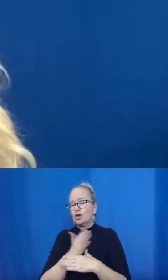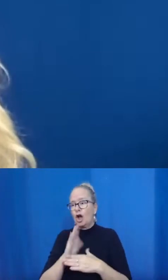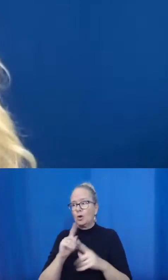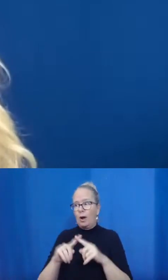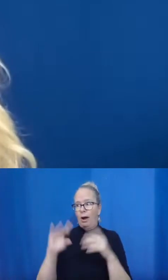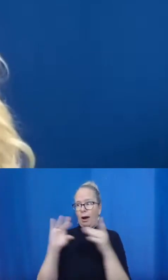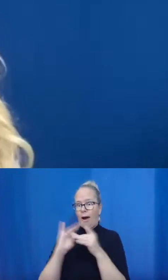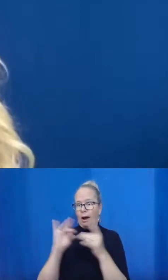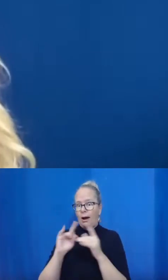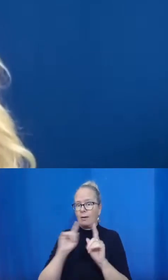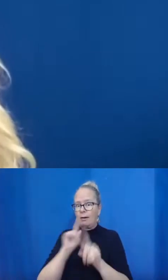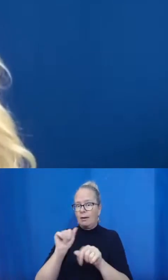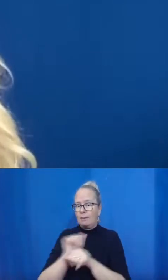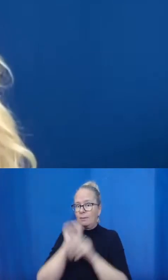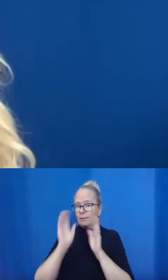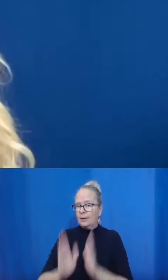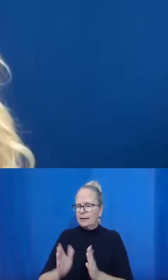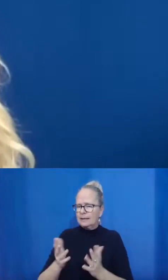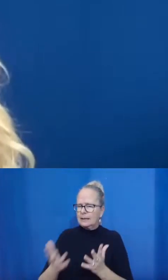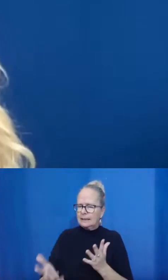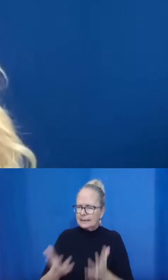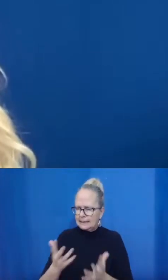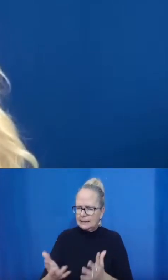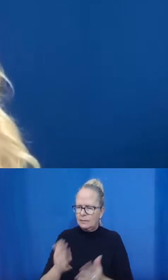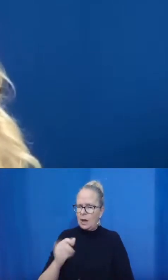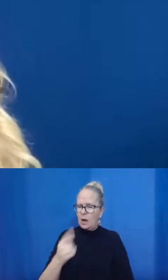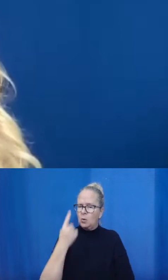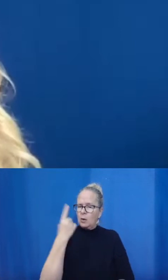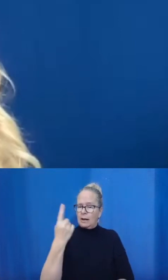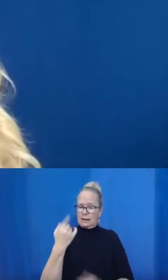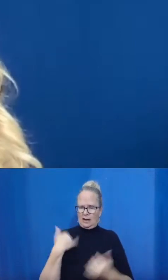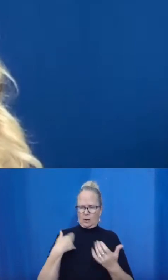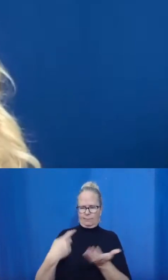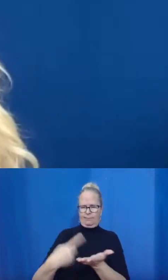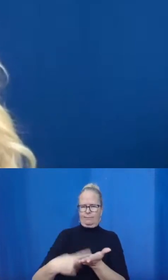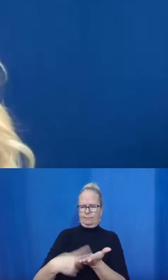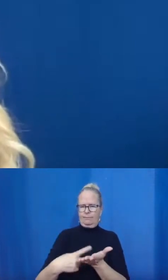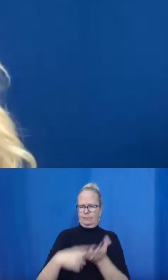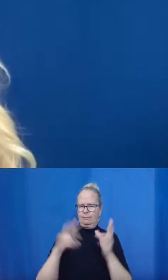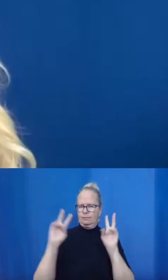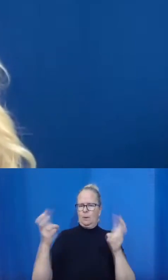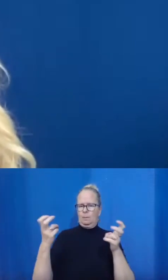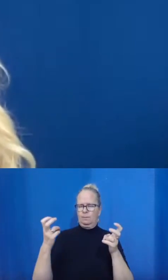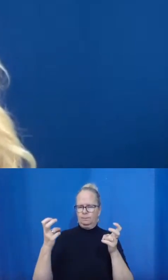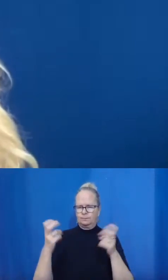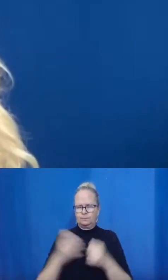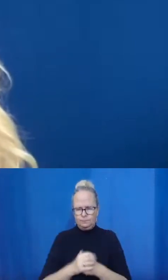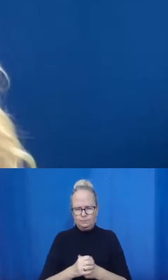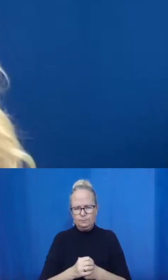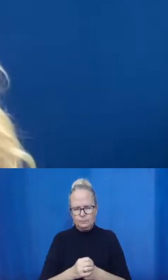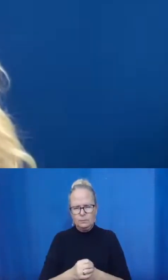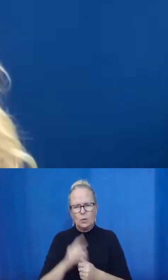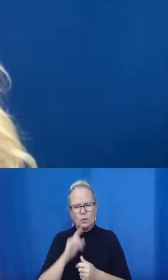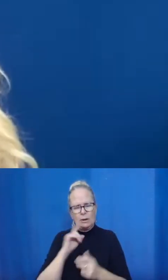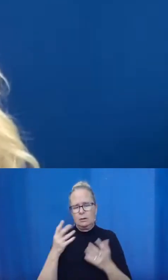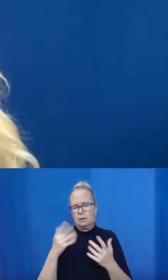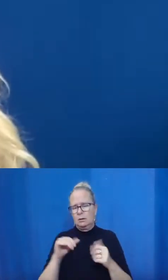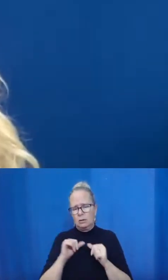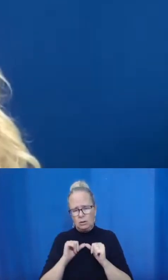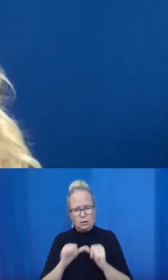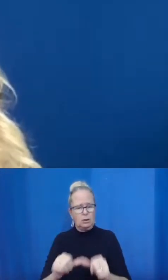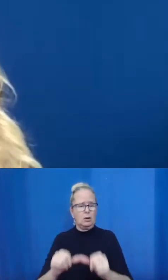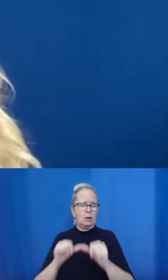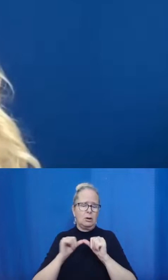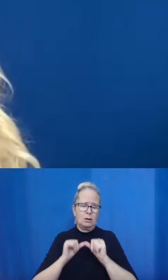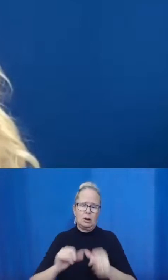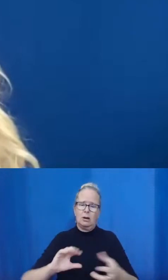Albertans who are living with a suppressed immune system, transplant recipients, and medical professionals whose universes involve